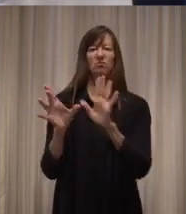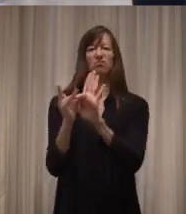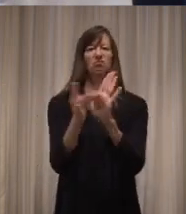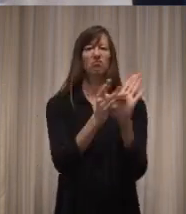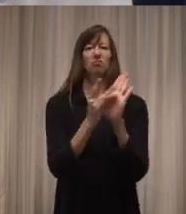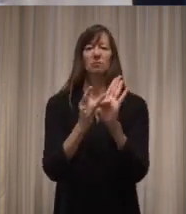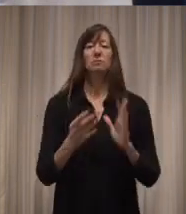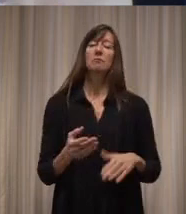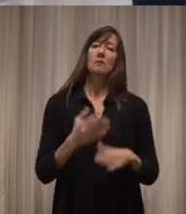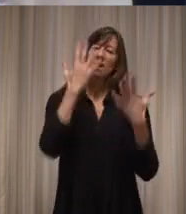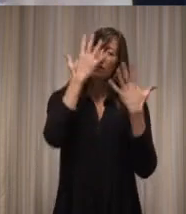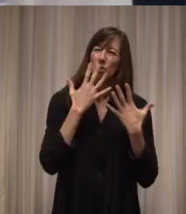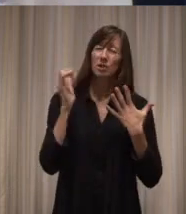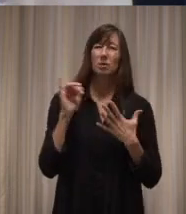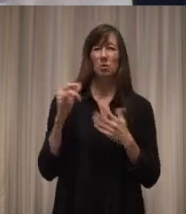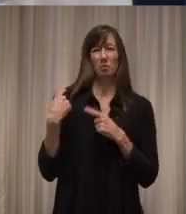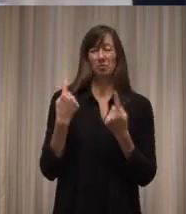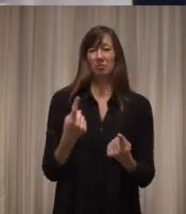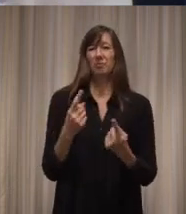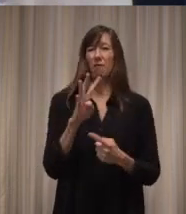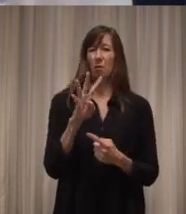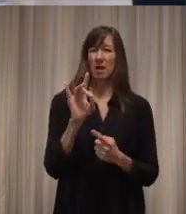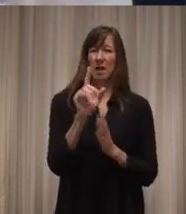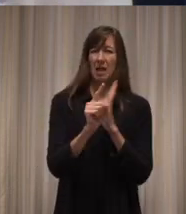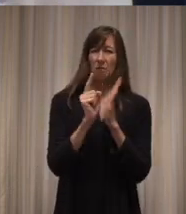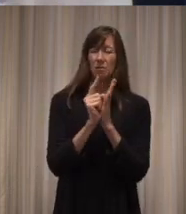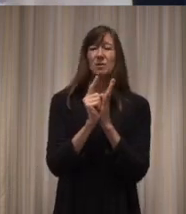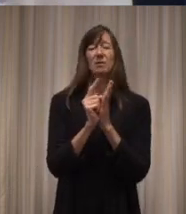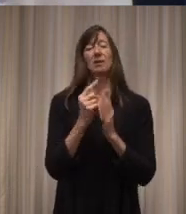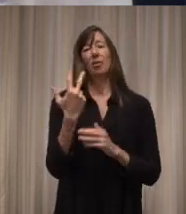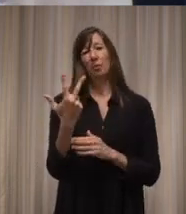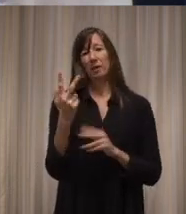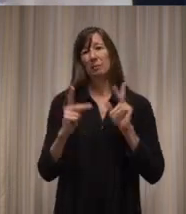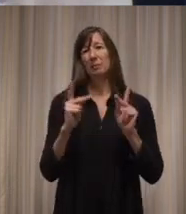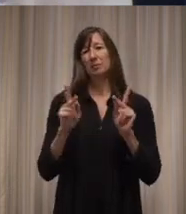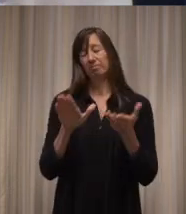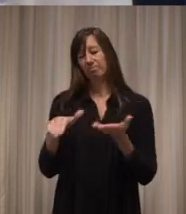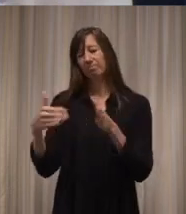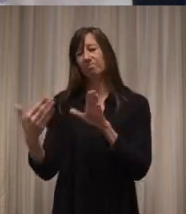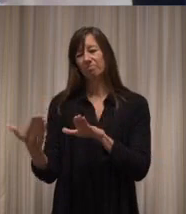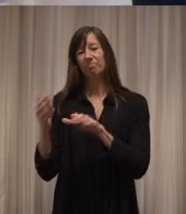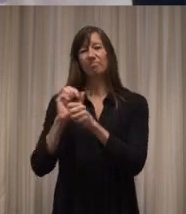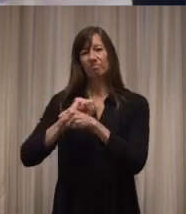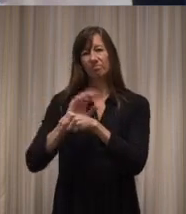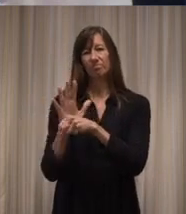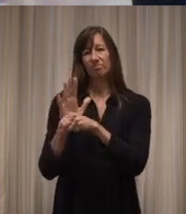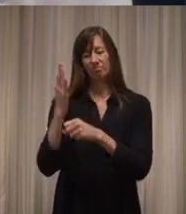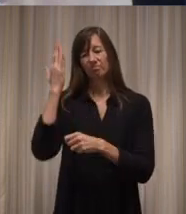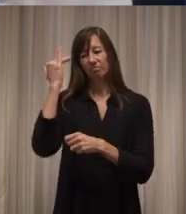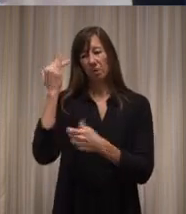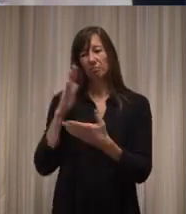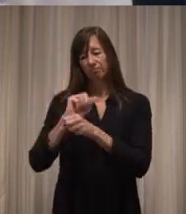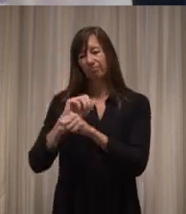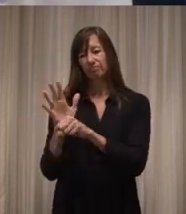last 48 hours 3 COVID-19 fatalities among our residents, bringing us to 115 total